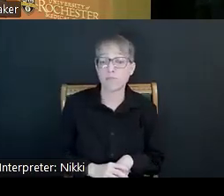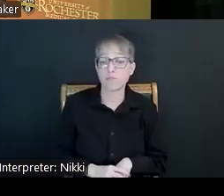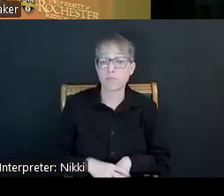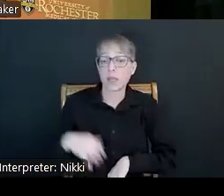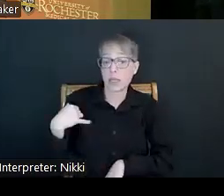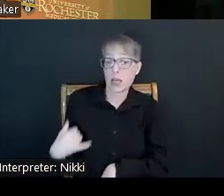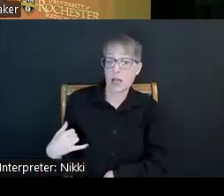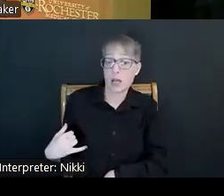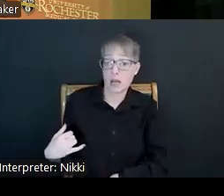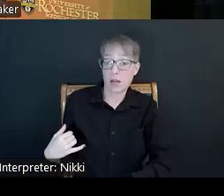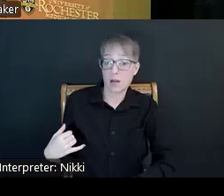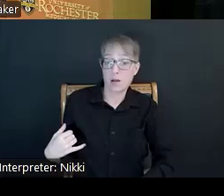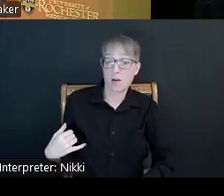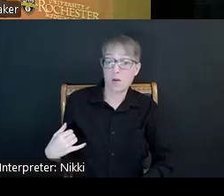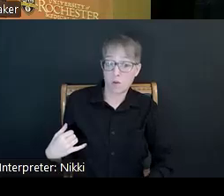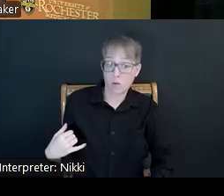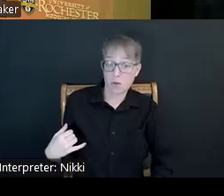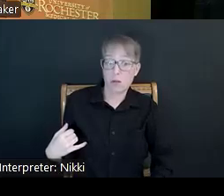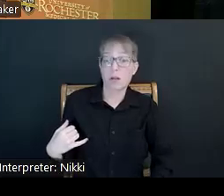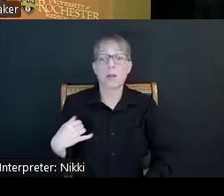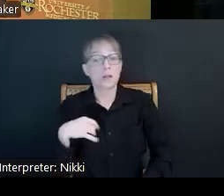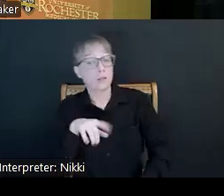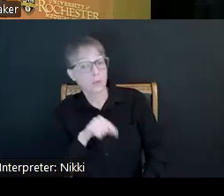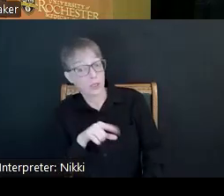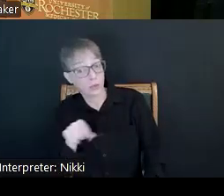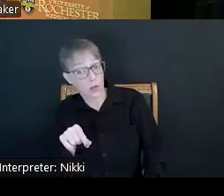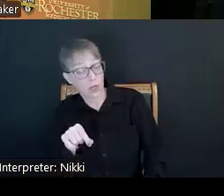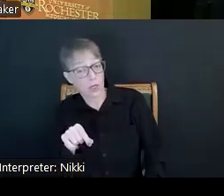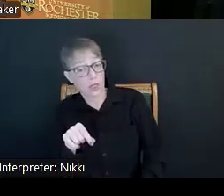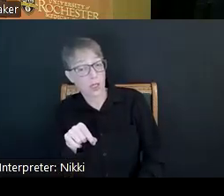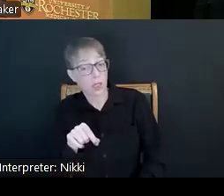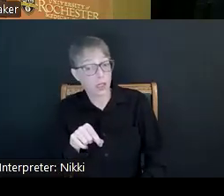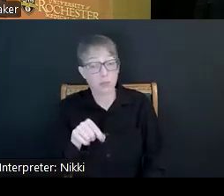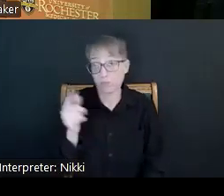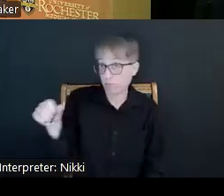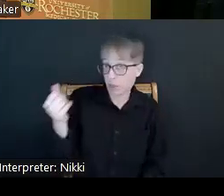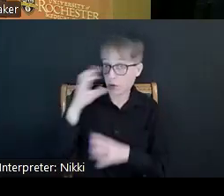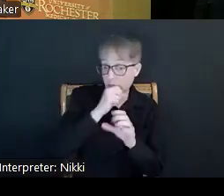Now, yep, we haven't agreed with that. 2020. Any other guesses?